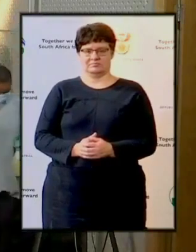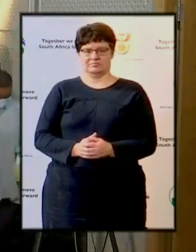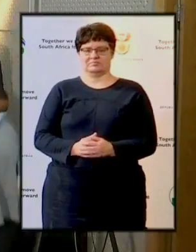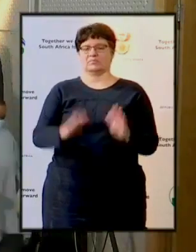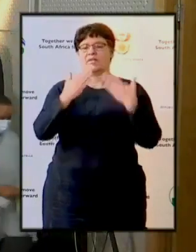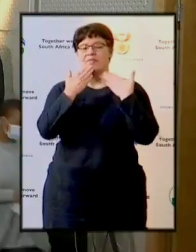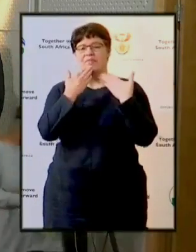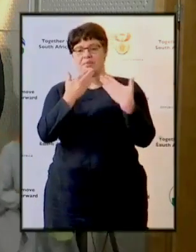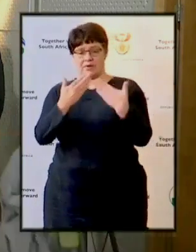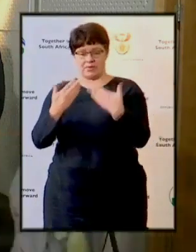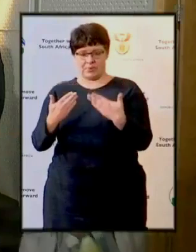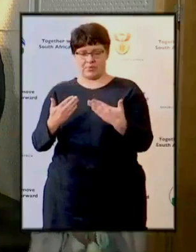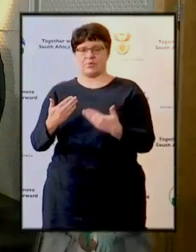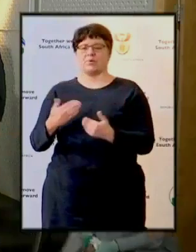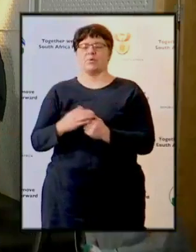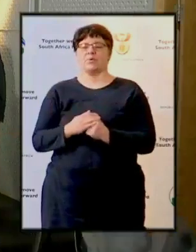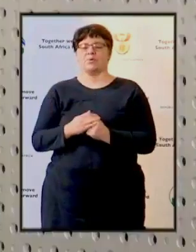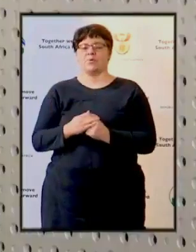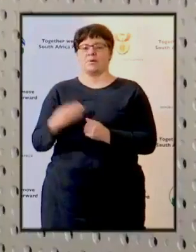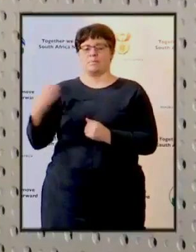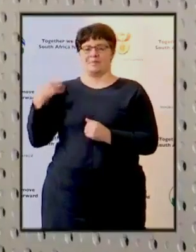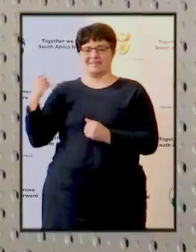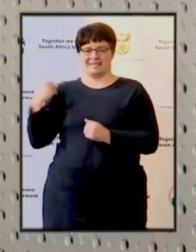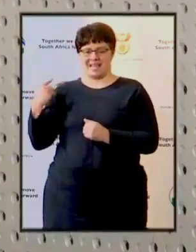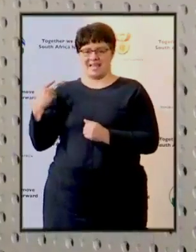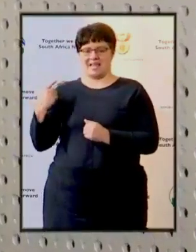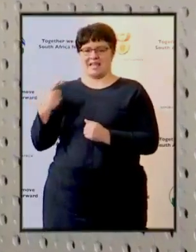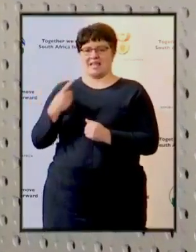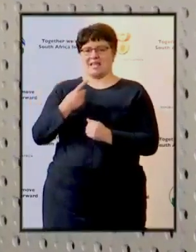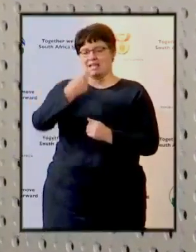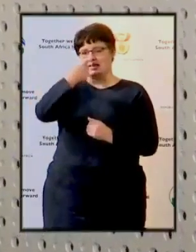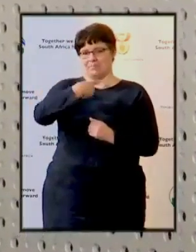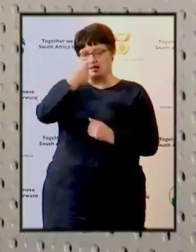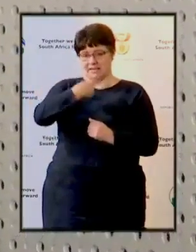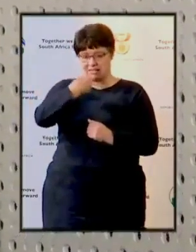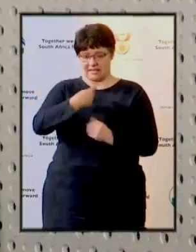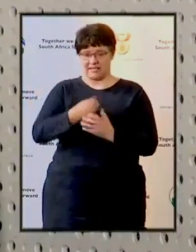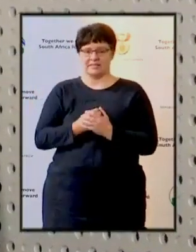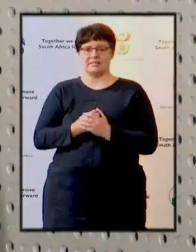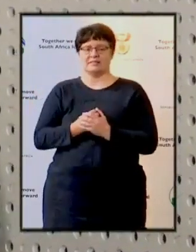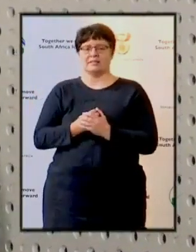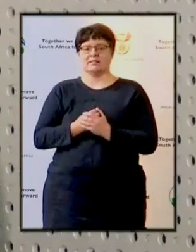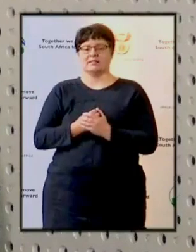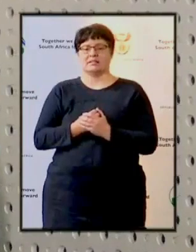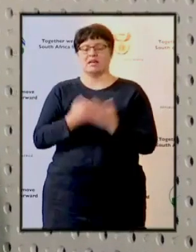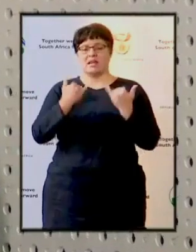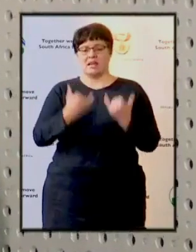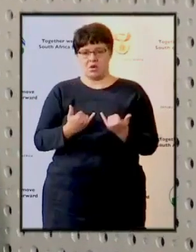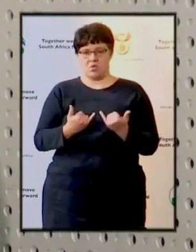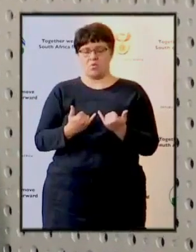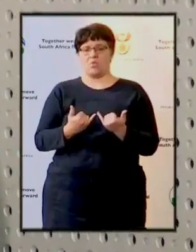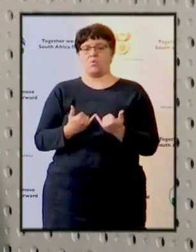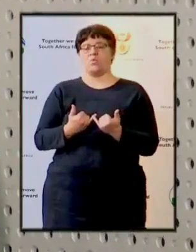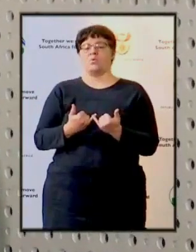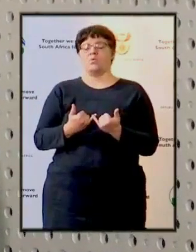Thank you very much, Minister Dlamini-Zuma. We will now call upon the Minister of Trade, Industry